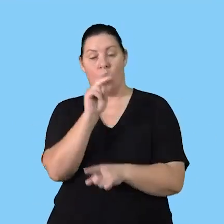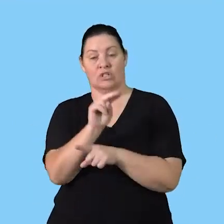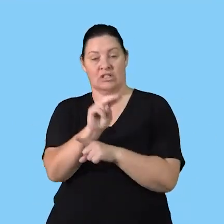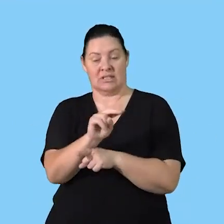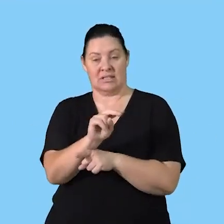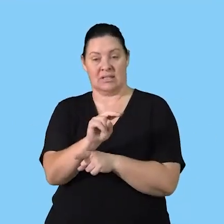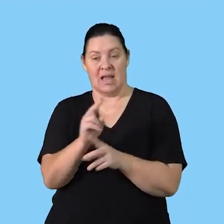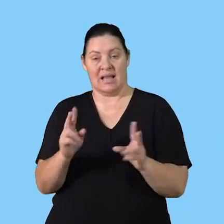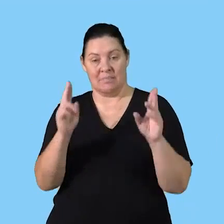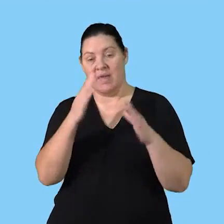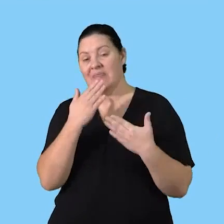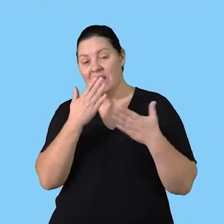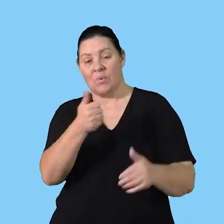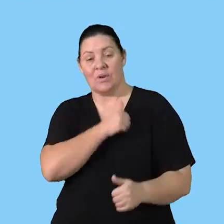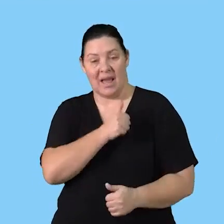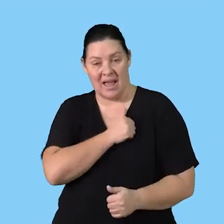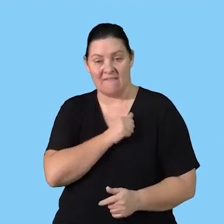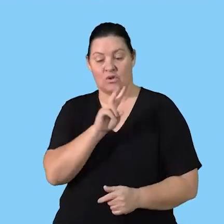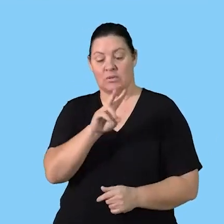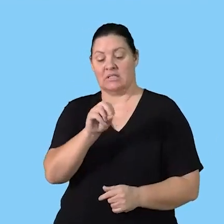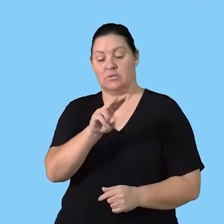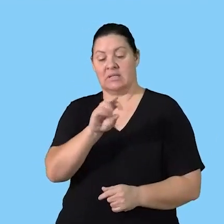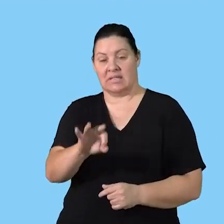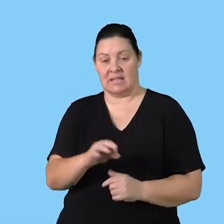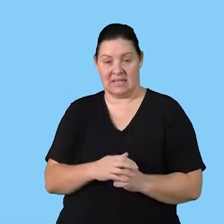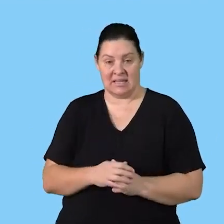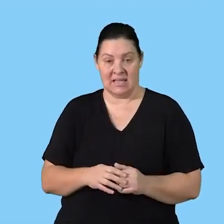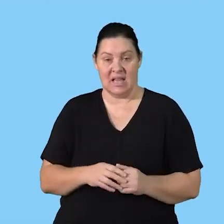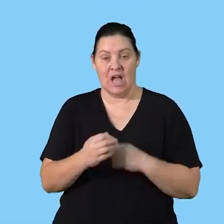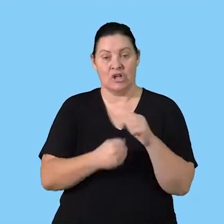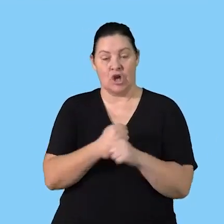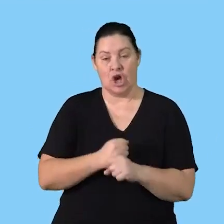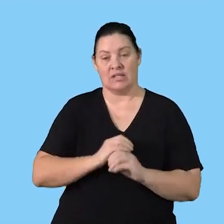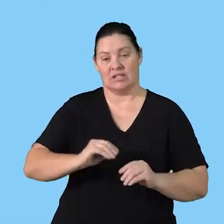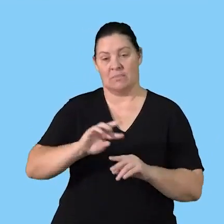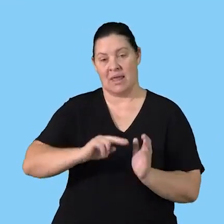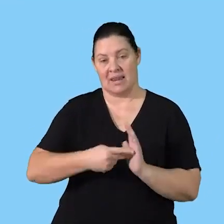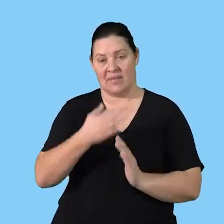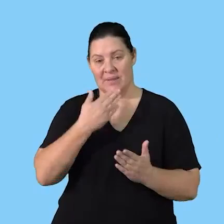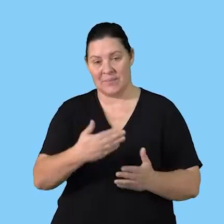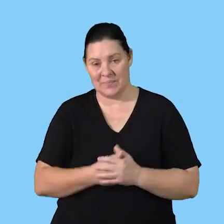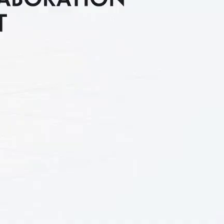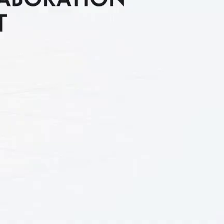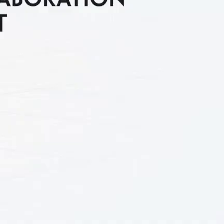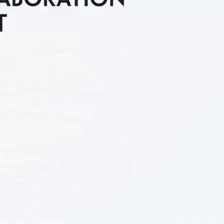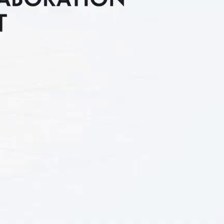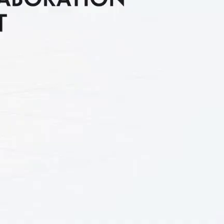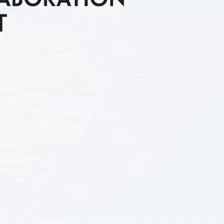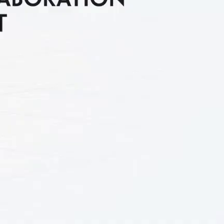watching this clip. Good luck with your 2023 annual teaching plans. Thank you.